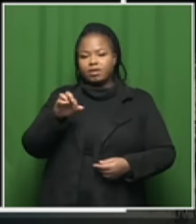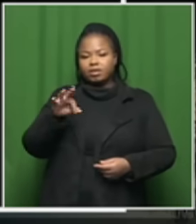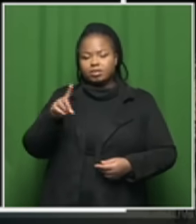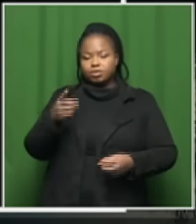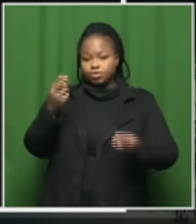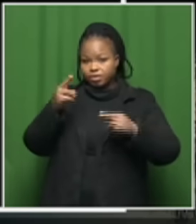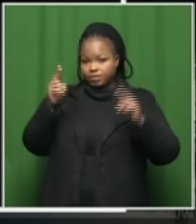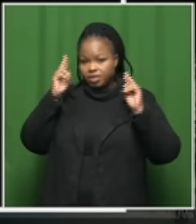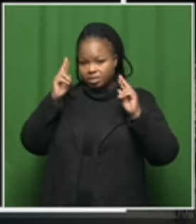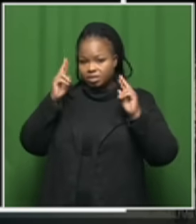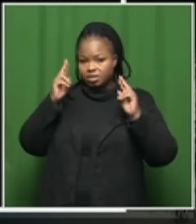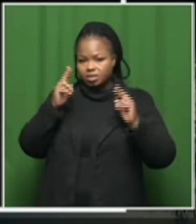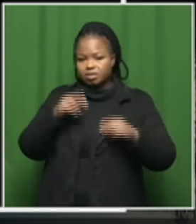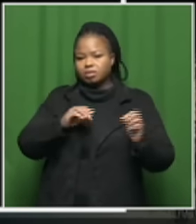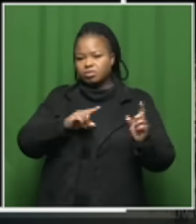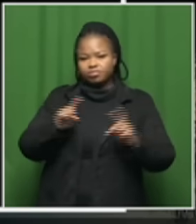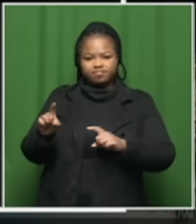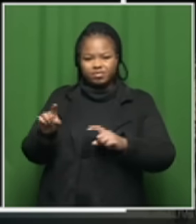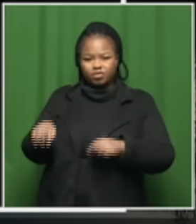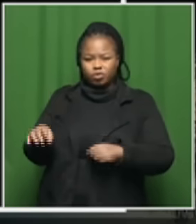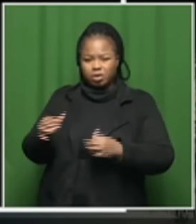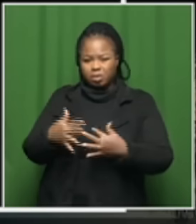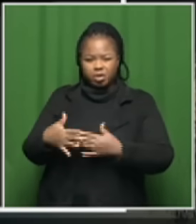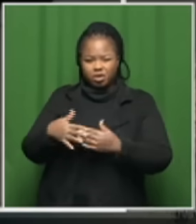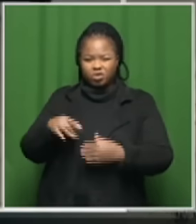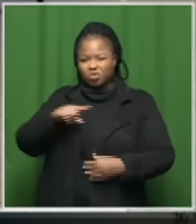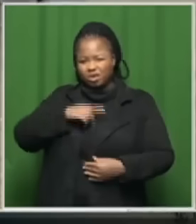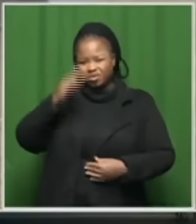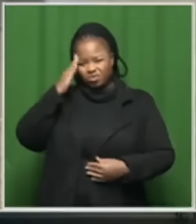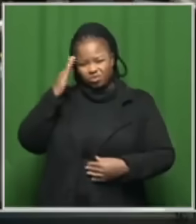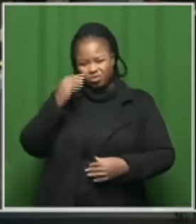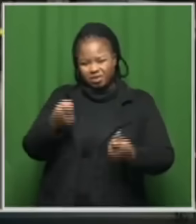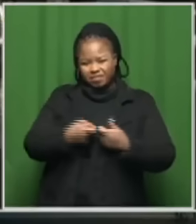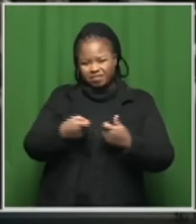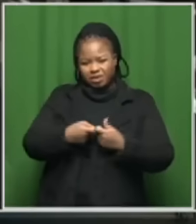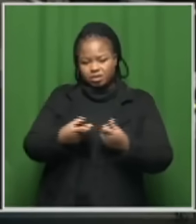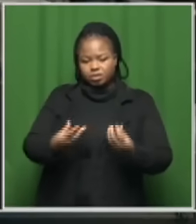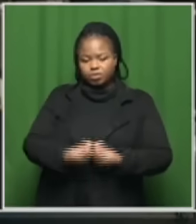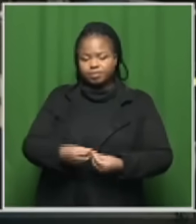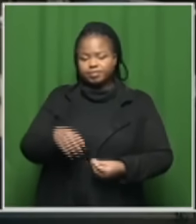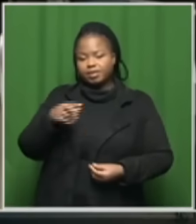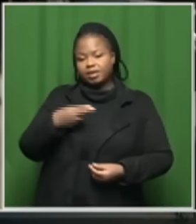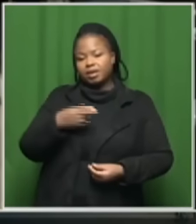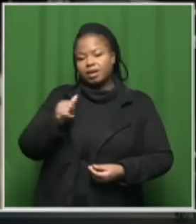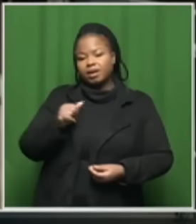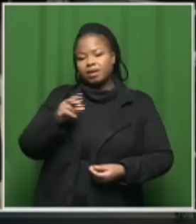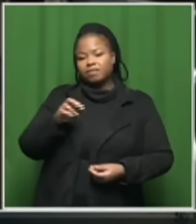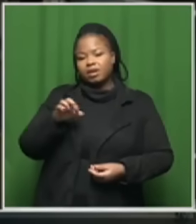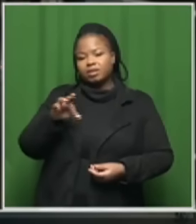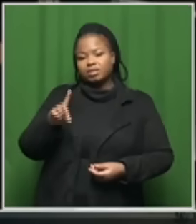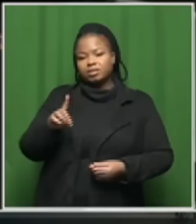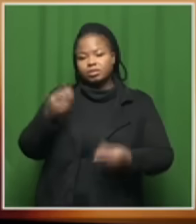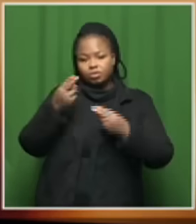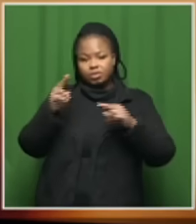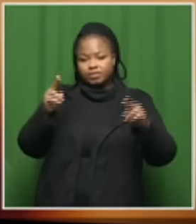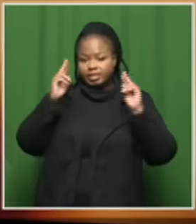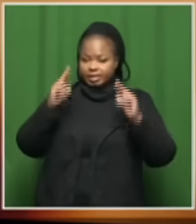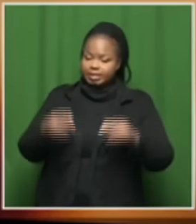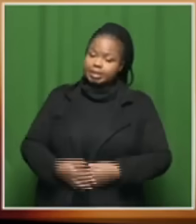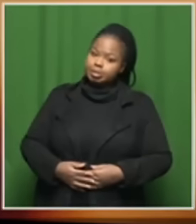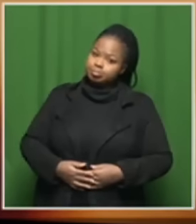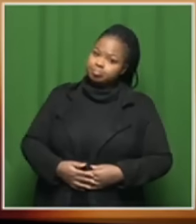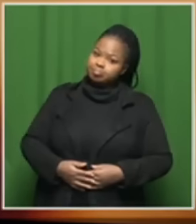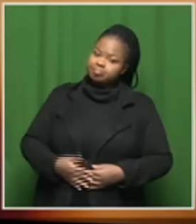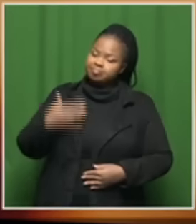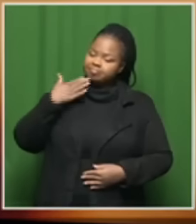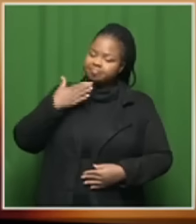what's the problem. They have been fighting with the Harvard University. All right, Sophie, thank you. Thanks for just updating